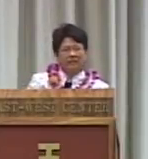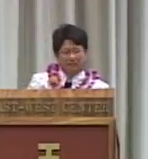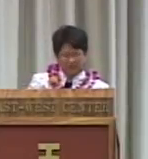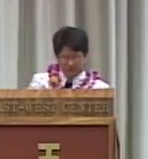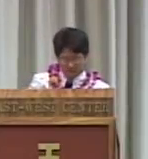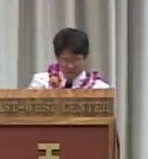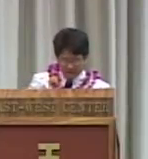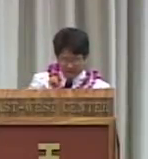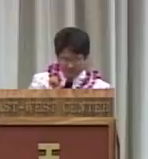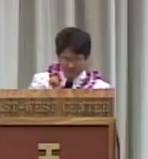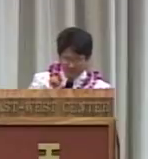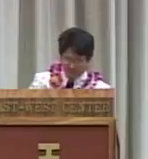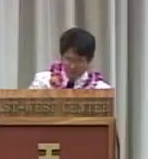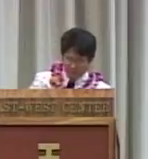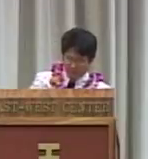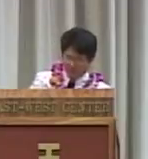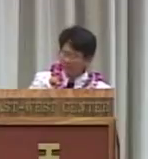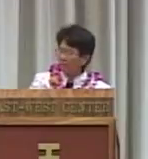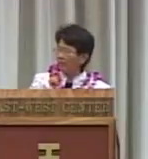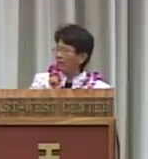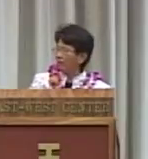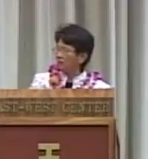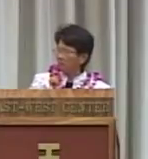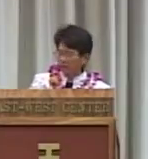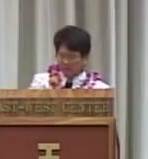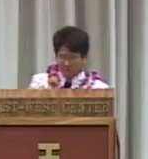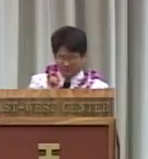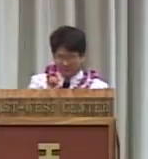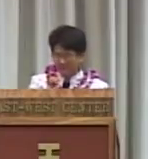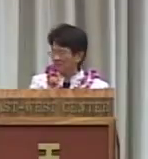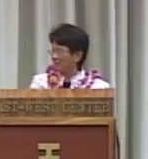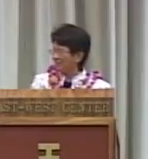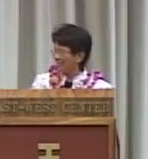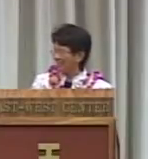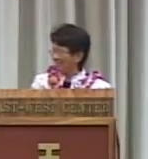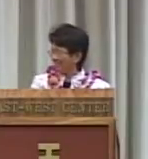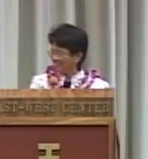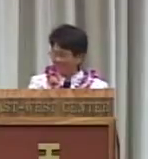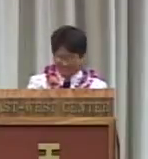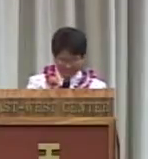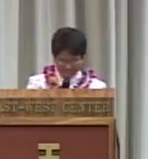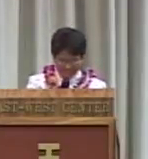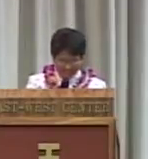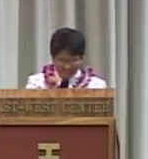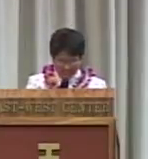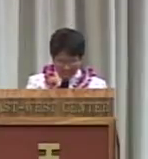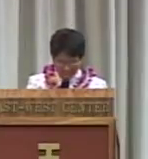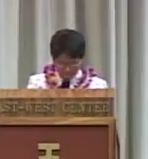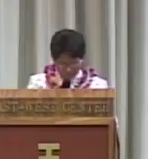Advisory Council, she's also on the Supreme Court Committee on Court Interpreters. So Suzanne.